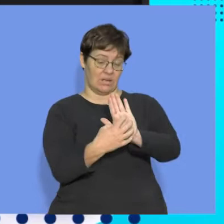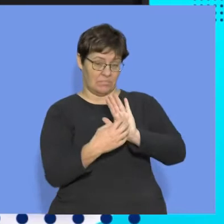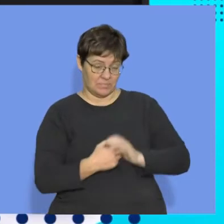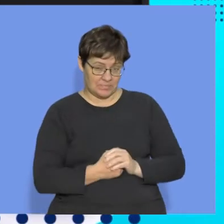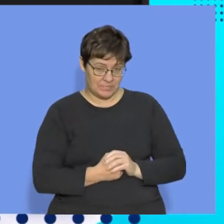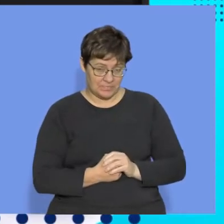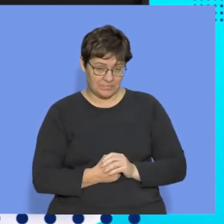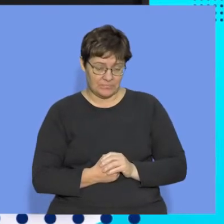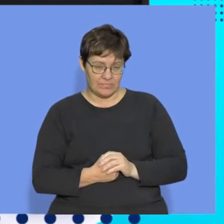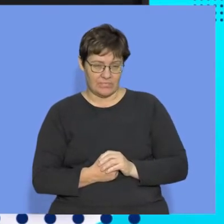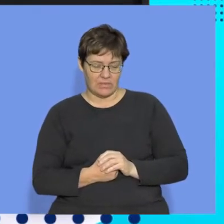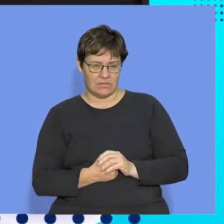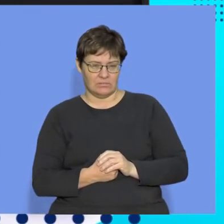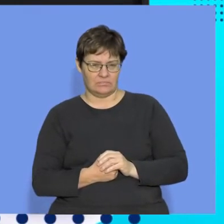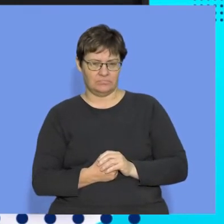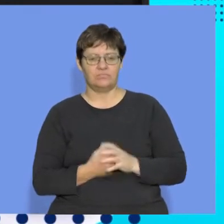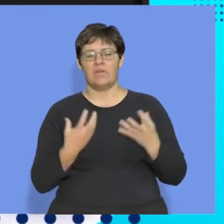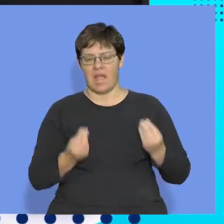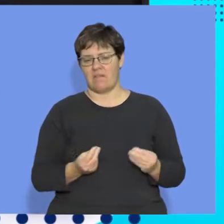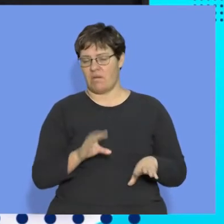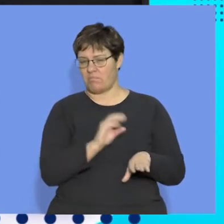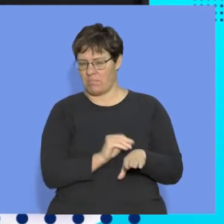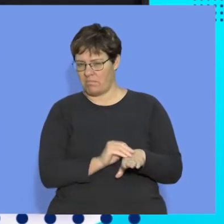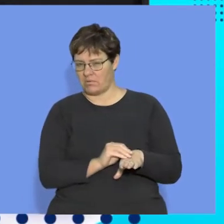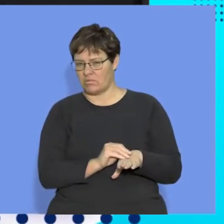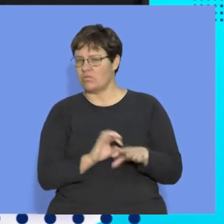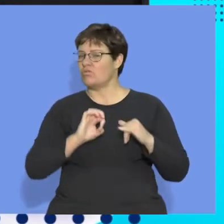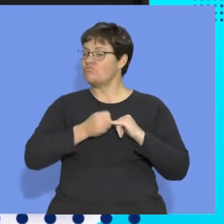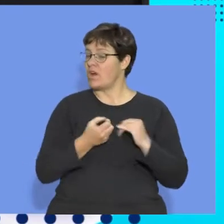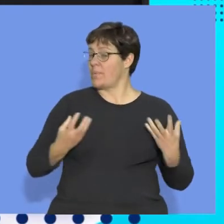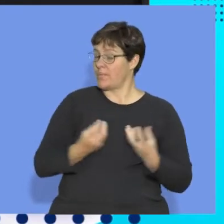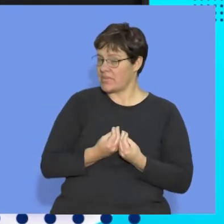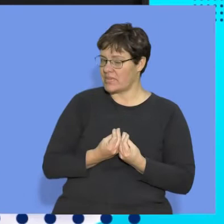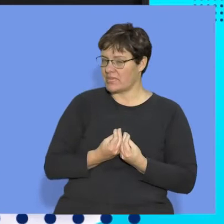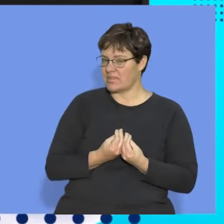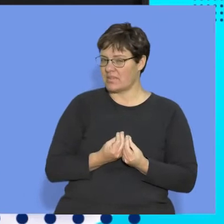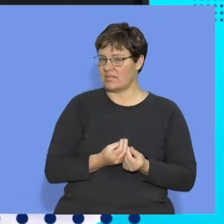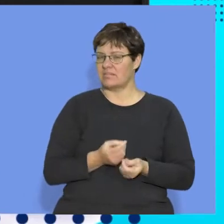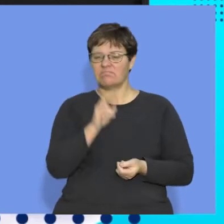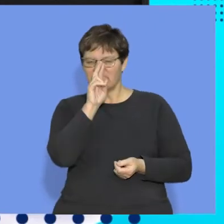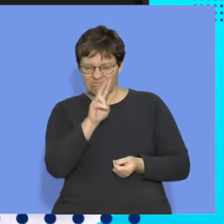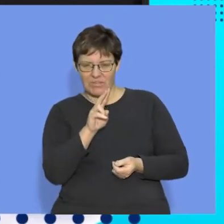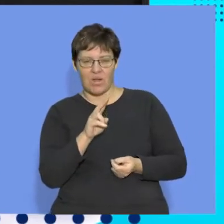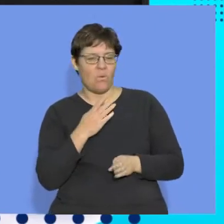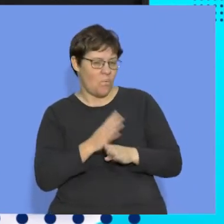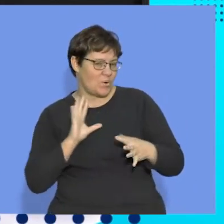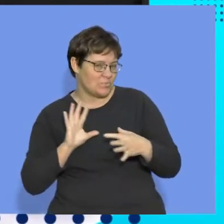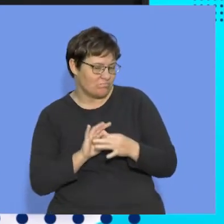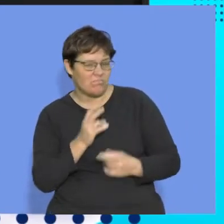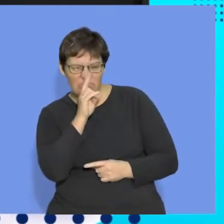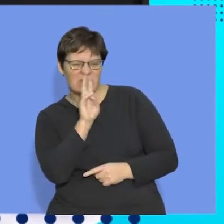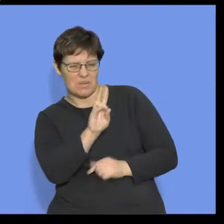Okay. Now, we have a problem for you and we'd like you to try with us together and let's push together and let's see what we